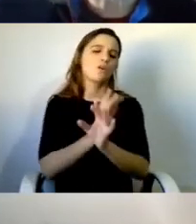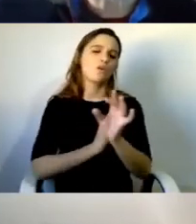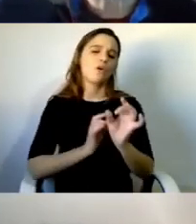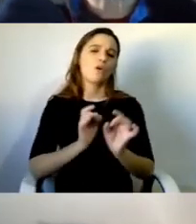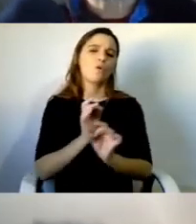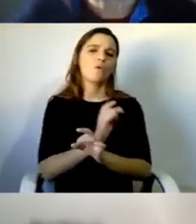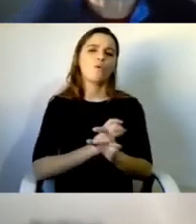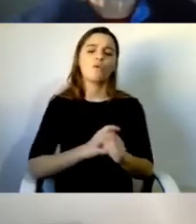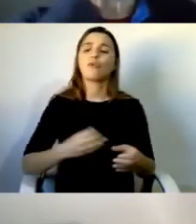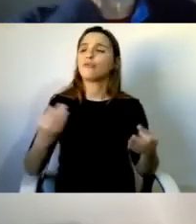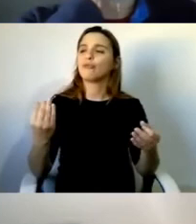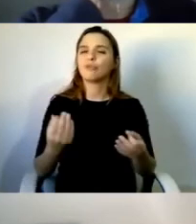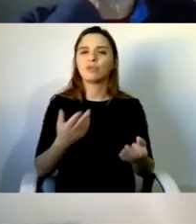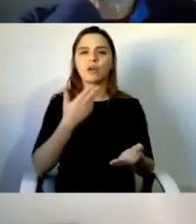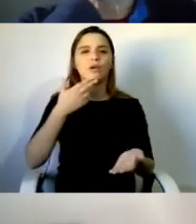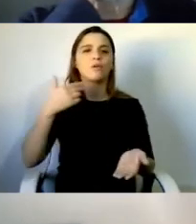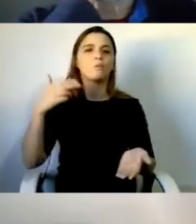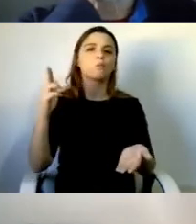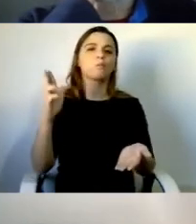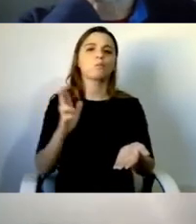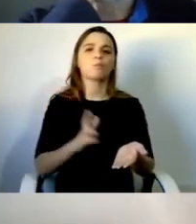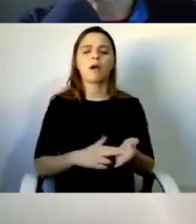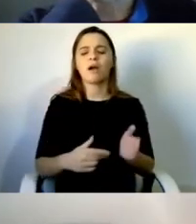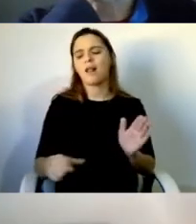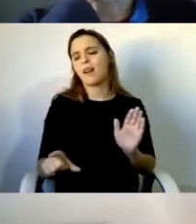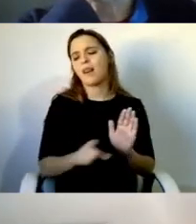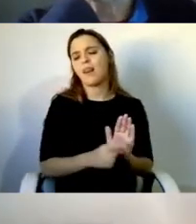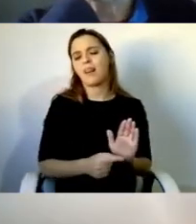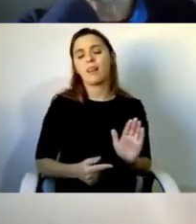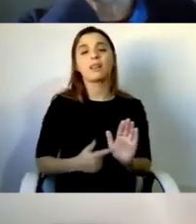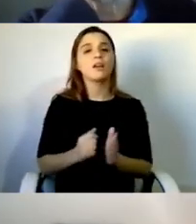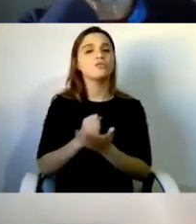personal assistance act in Bulgaria. And they really did